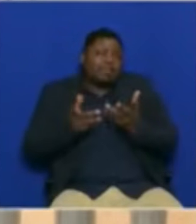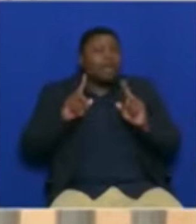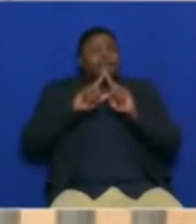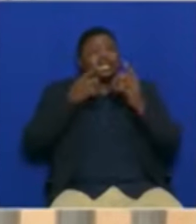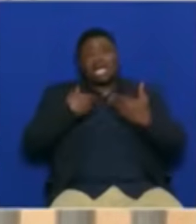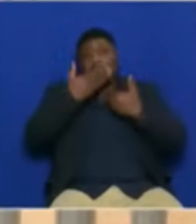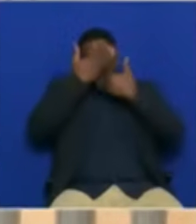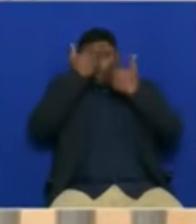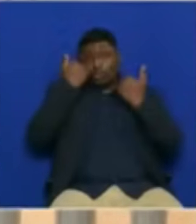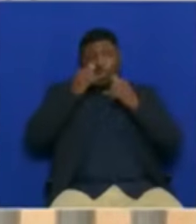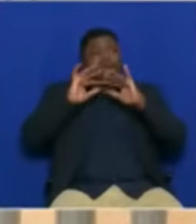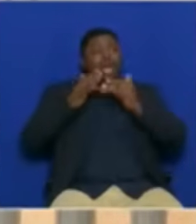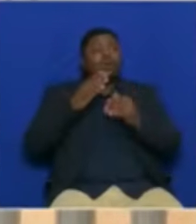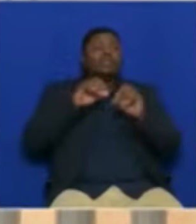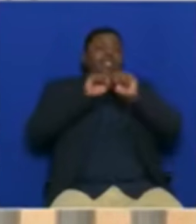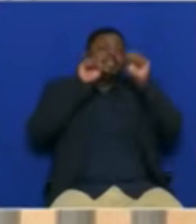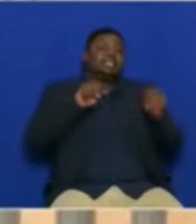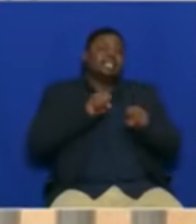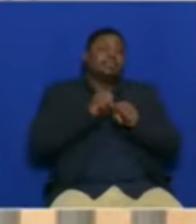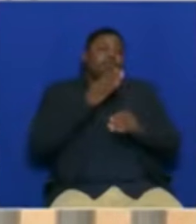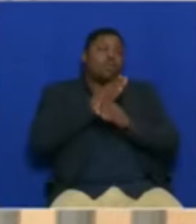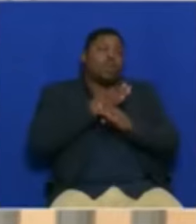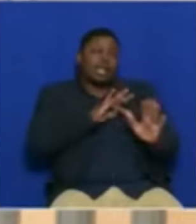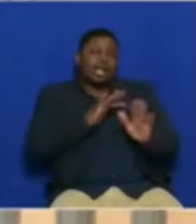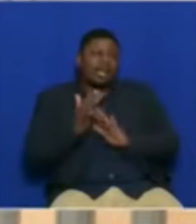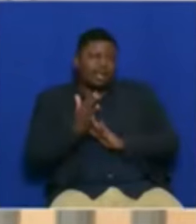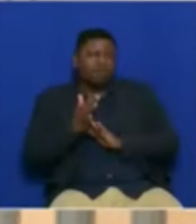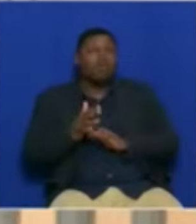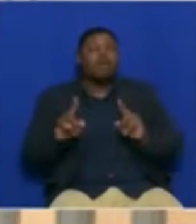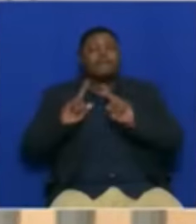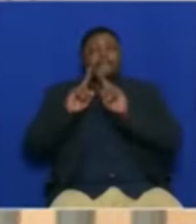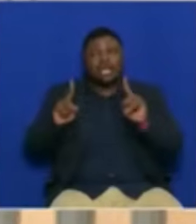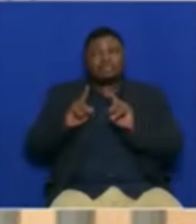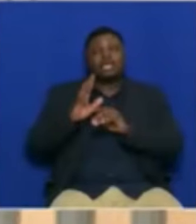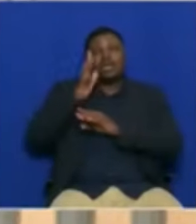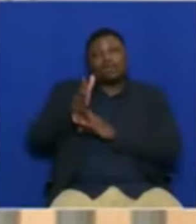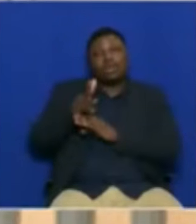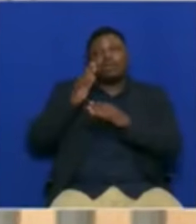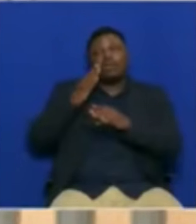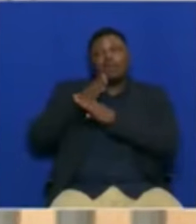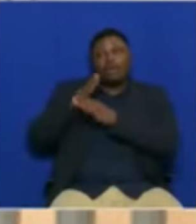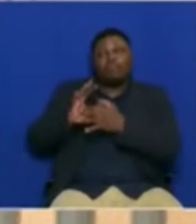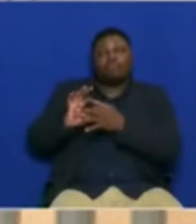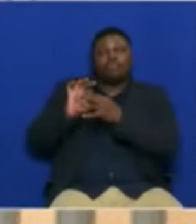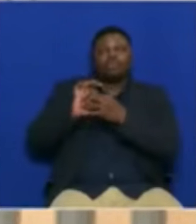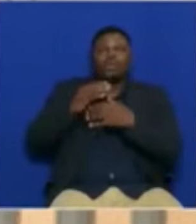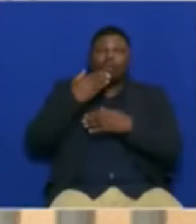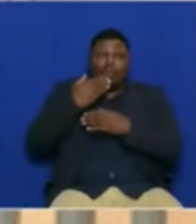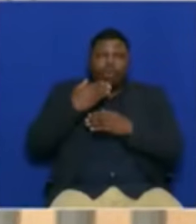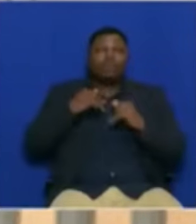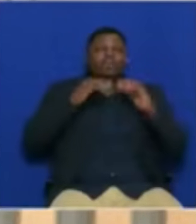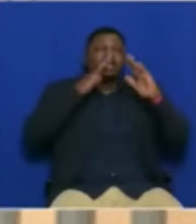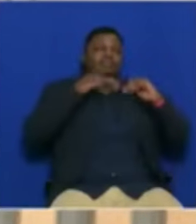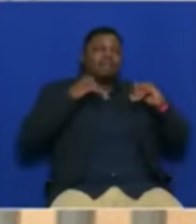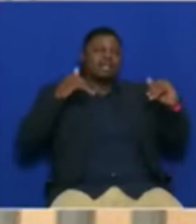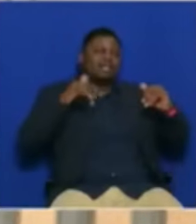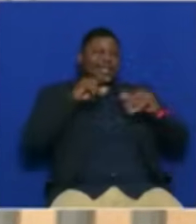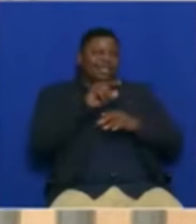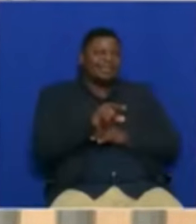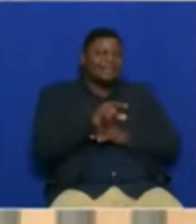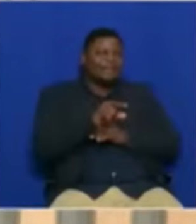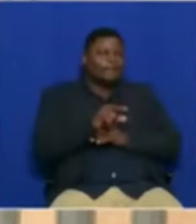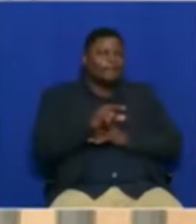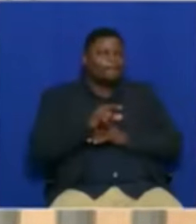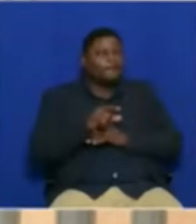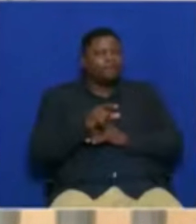flag and communicate directly to the panel that they shouldn't even let me through that door. If anything, they should call subs because I'm a wanted